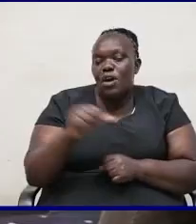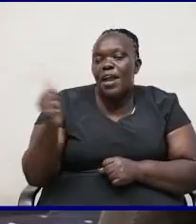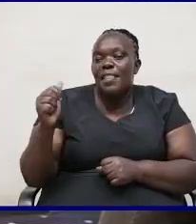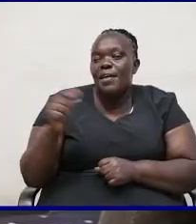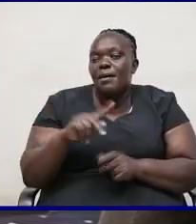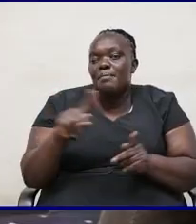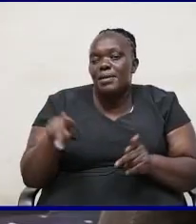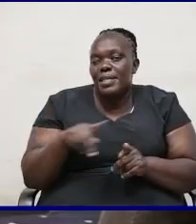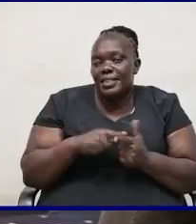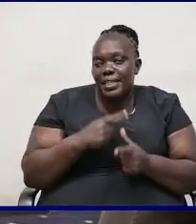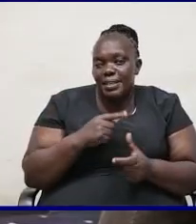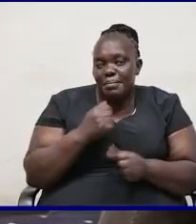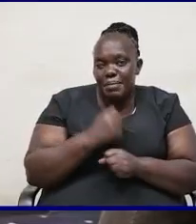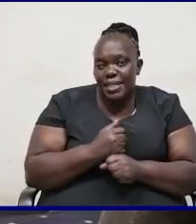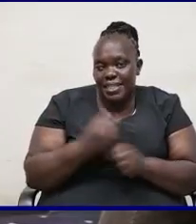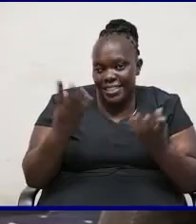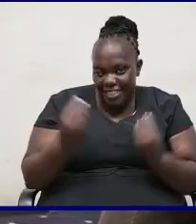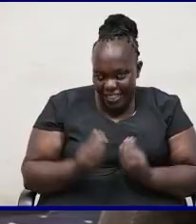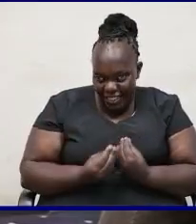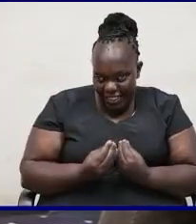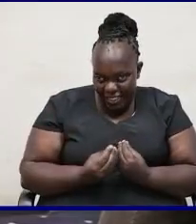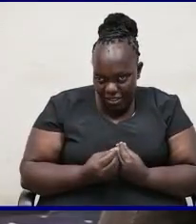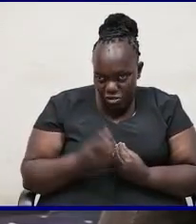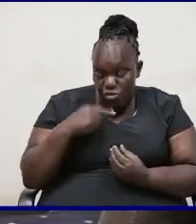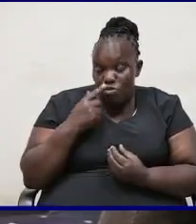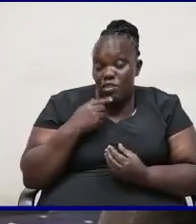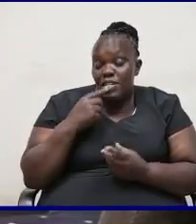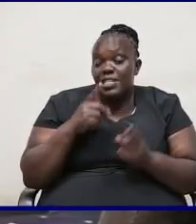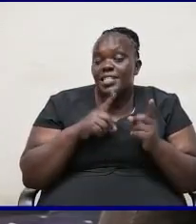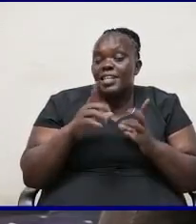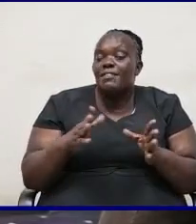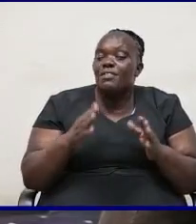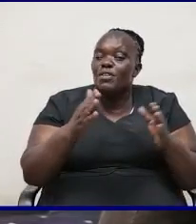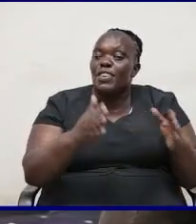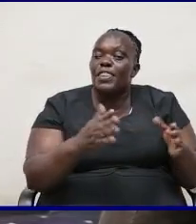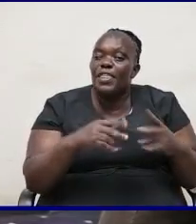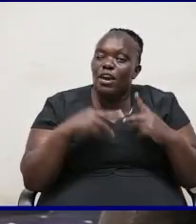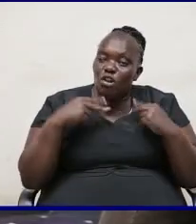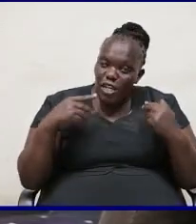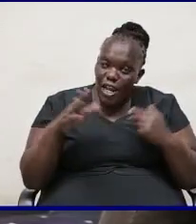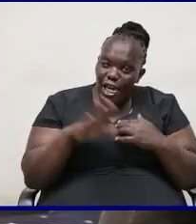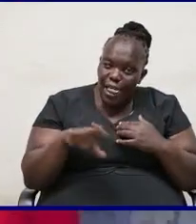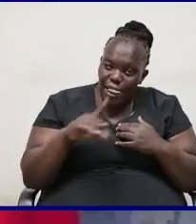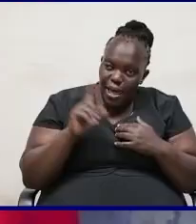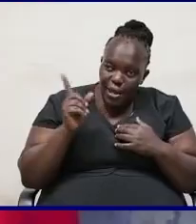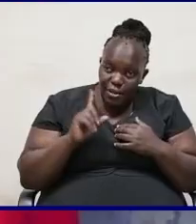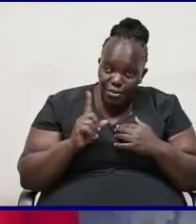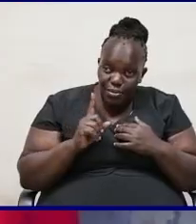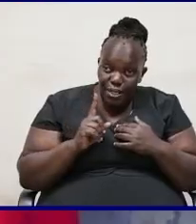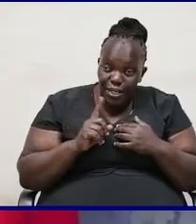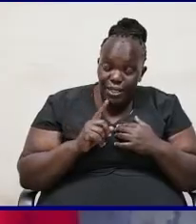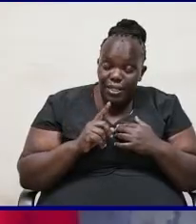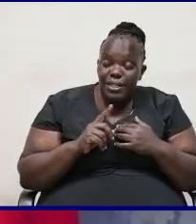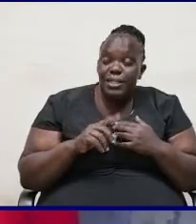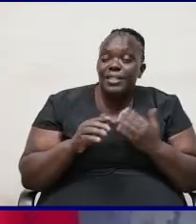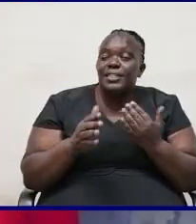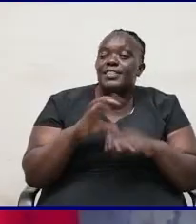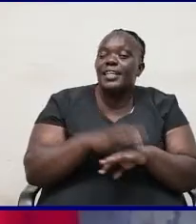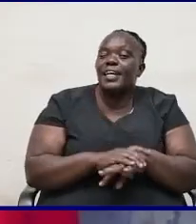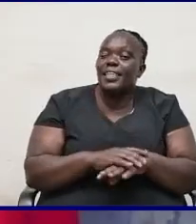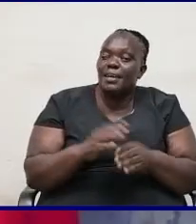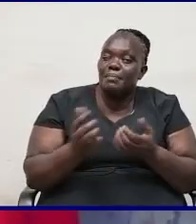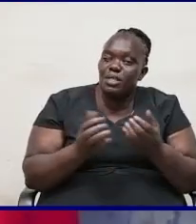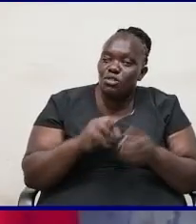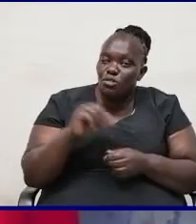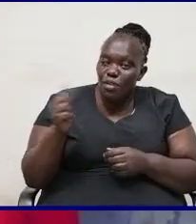elsewhere. It was just to make it a bit easy for those travelers that are within the hotel sector within Nairobi here. So it's not that it's taking the business